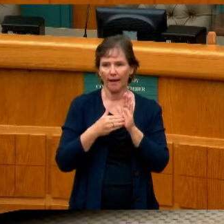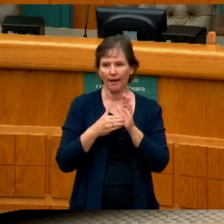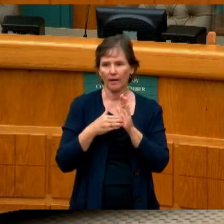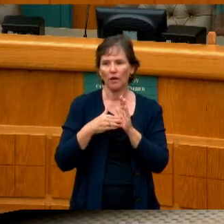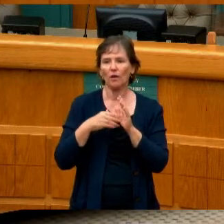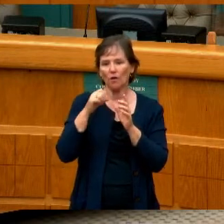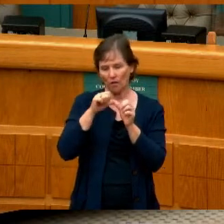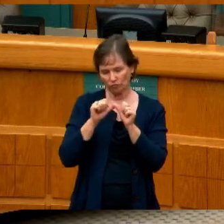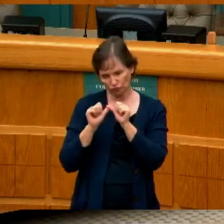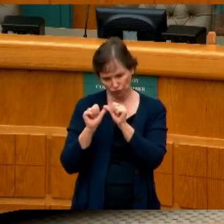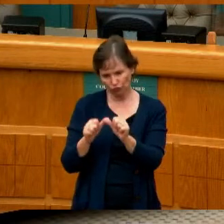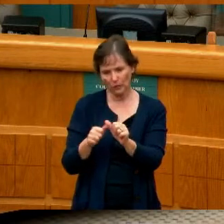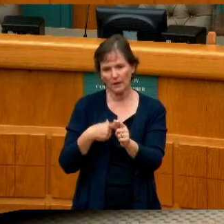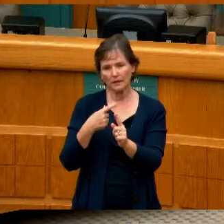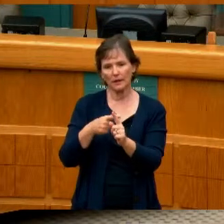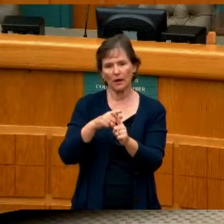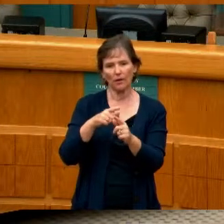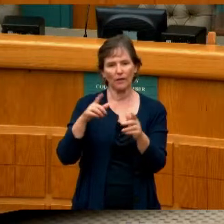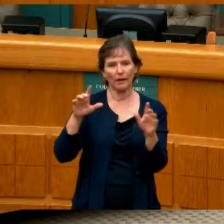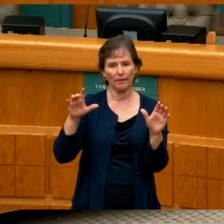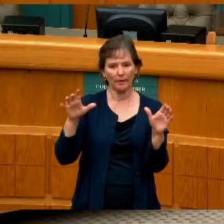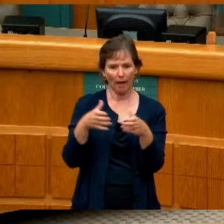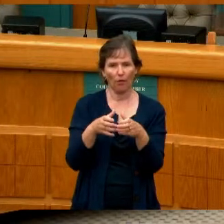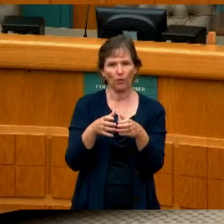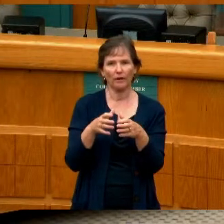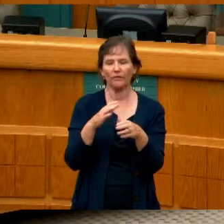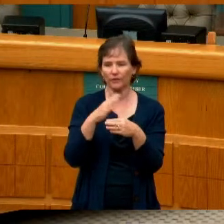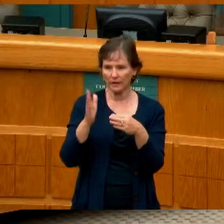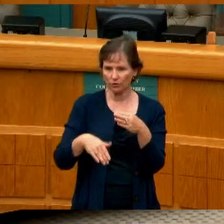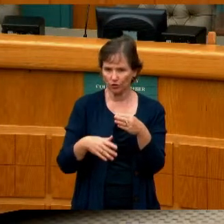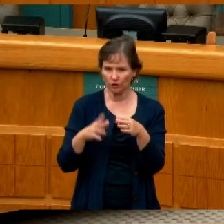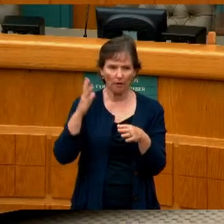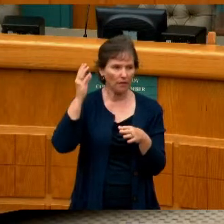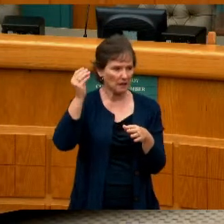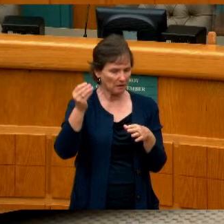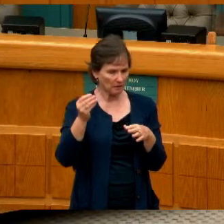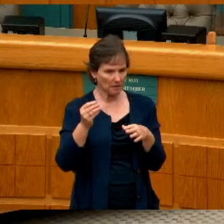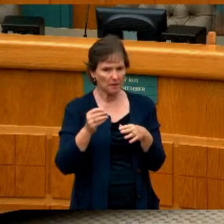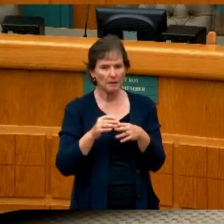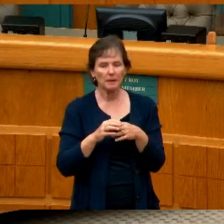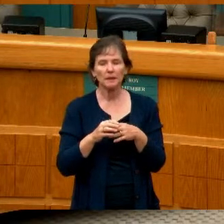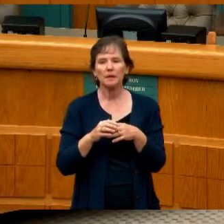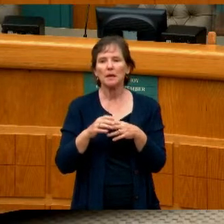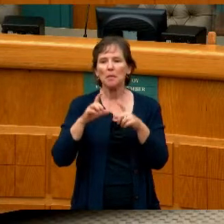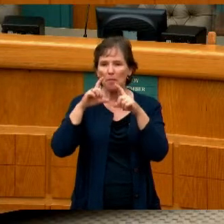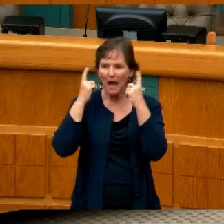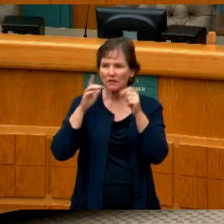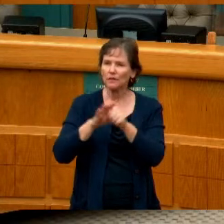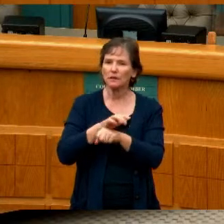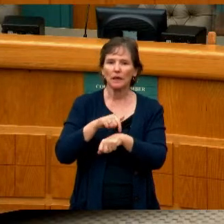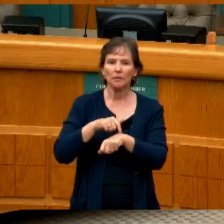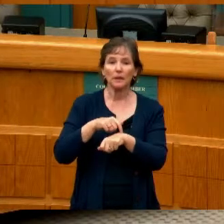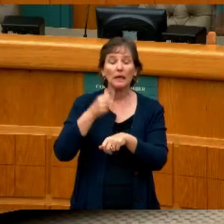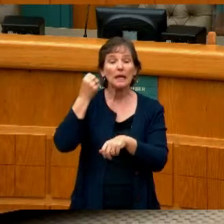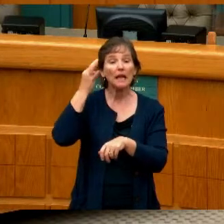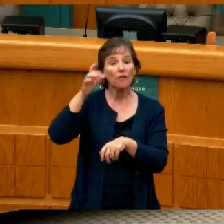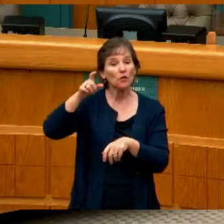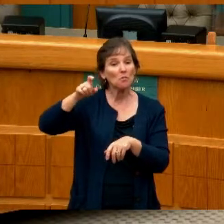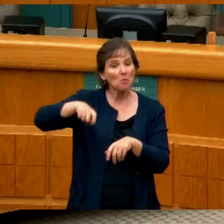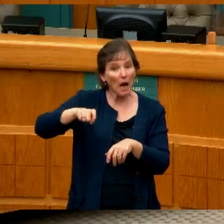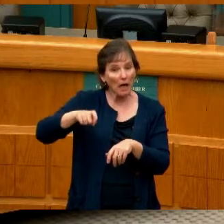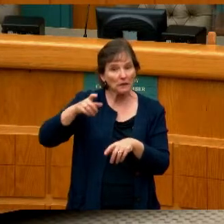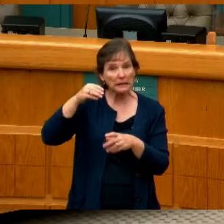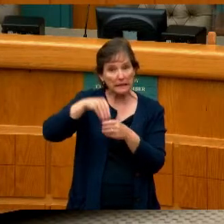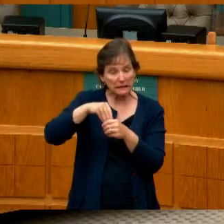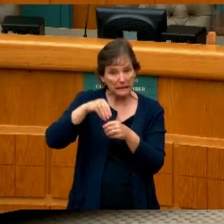put their masks back on for the entire time that they are gathered. If your gathering is indoors,